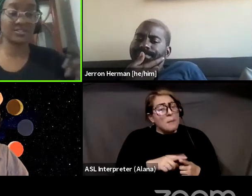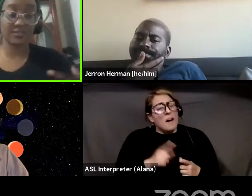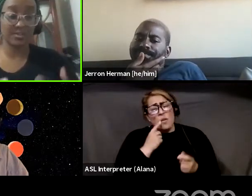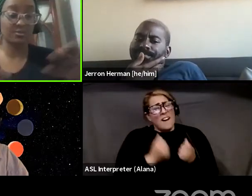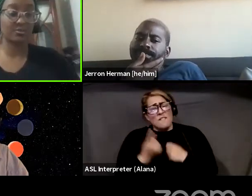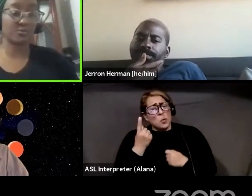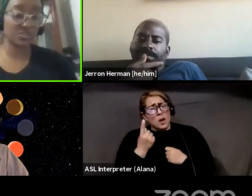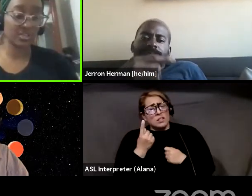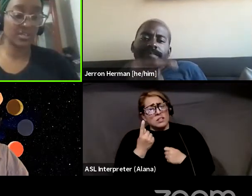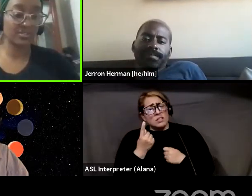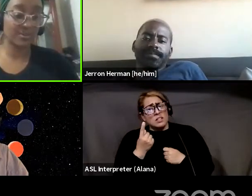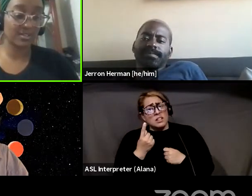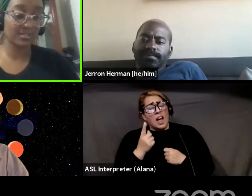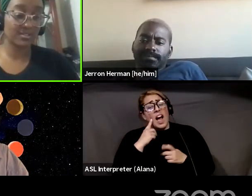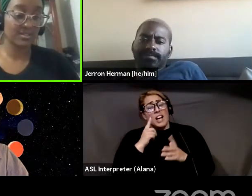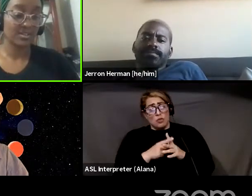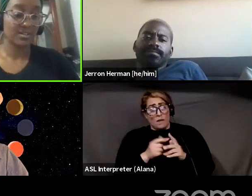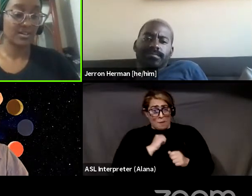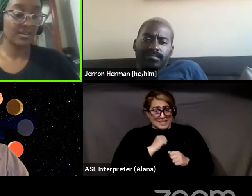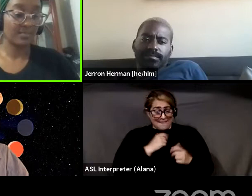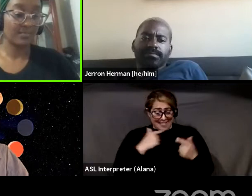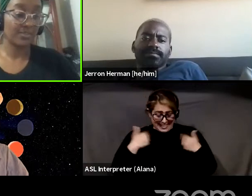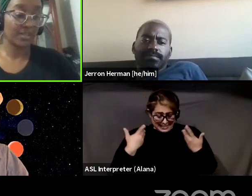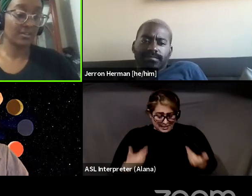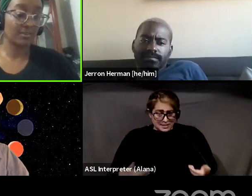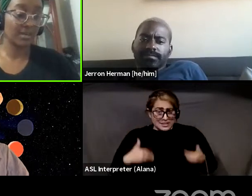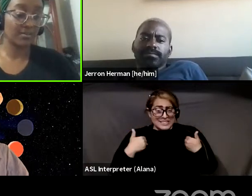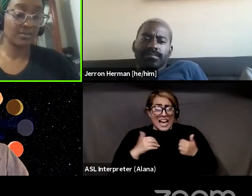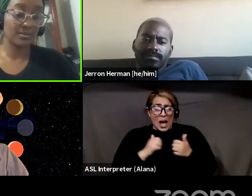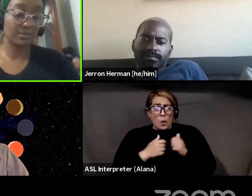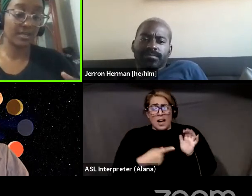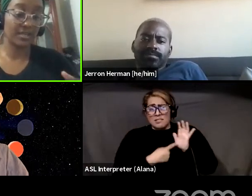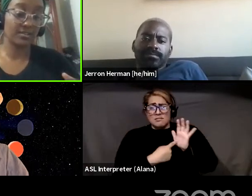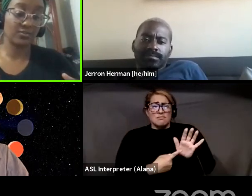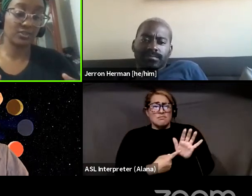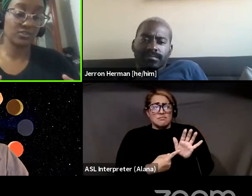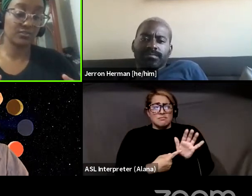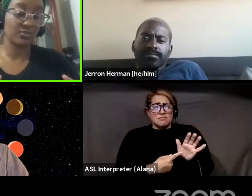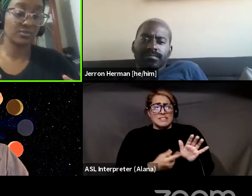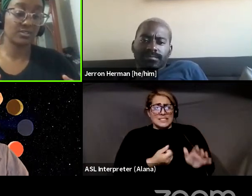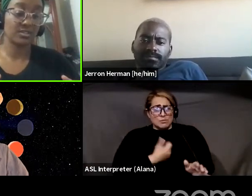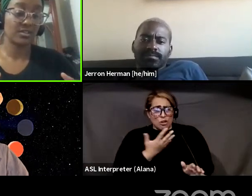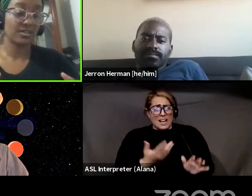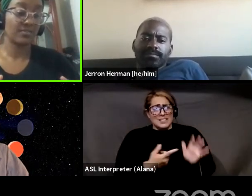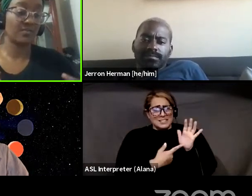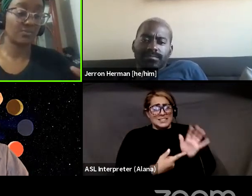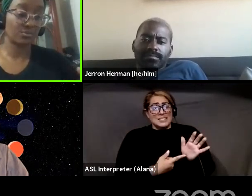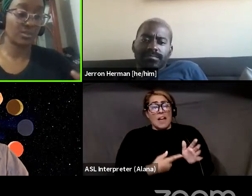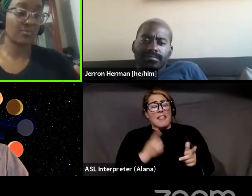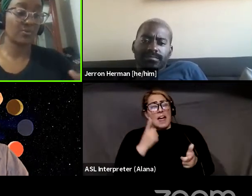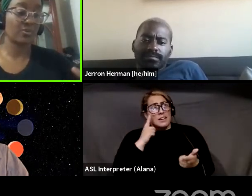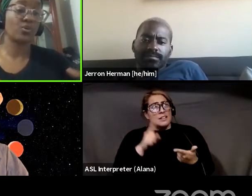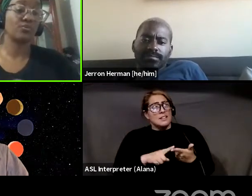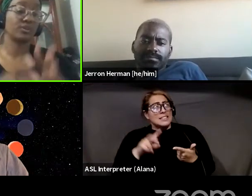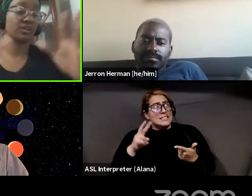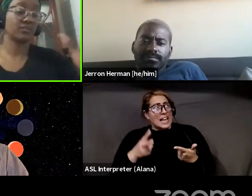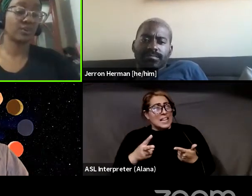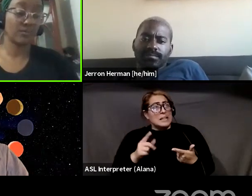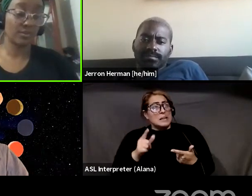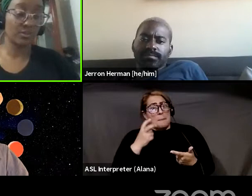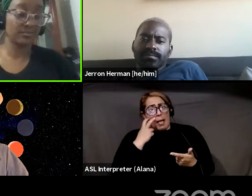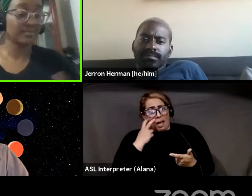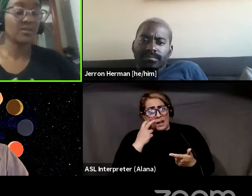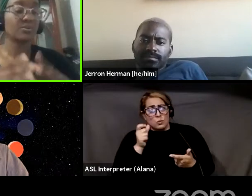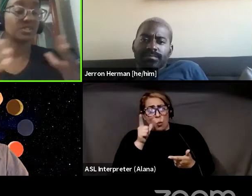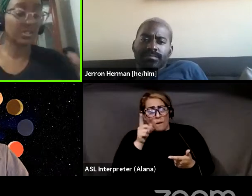because this is the vehicle in which I express, thinking about blind and low vision folks. And then through that work, hopefully it's